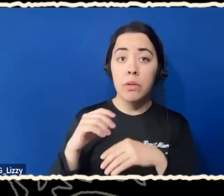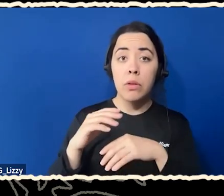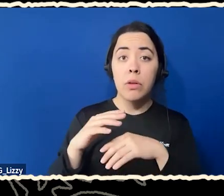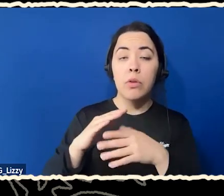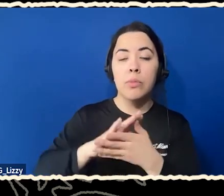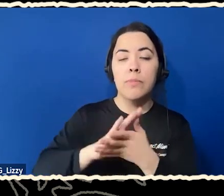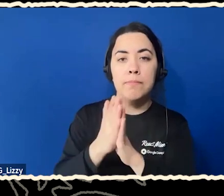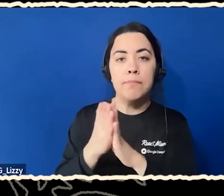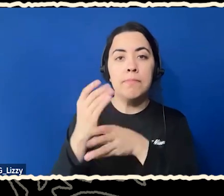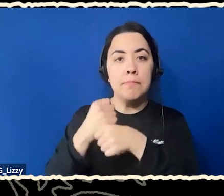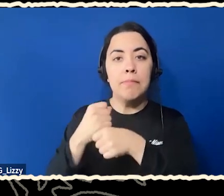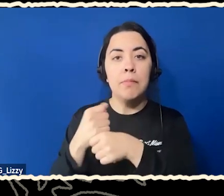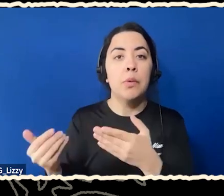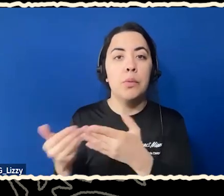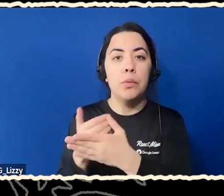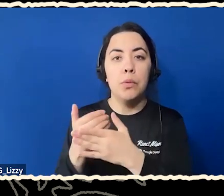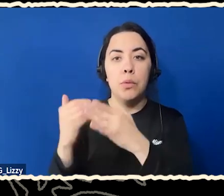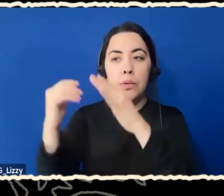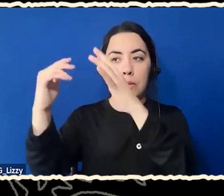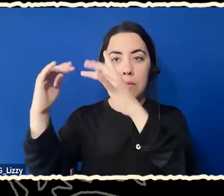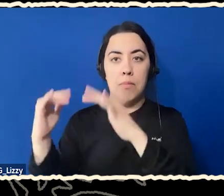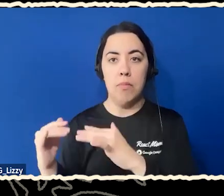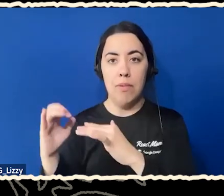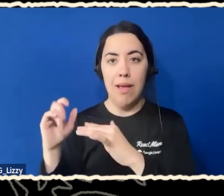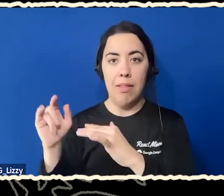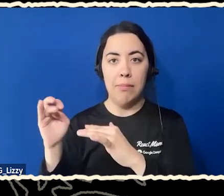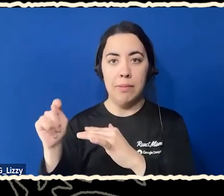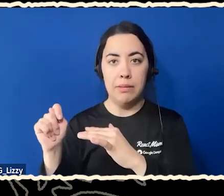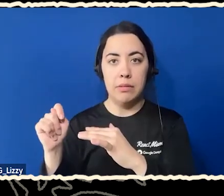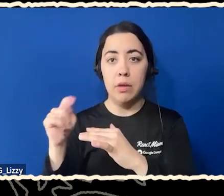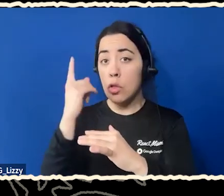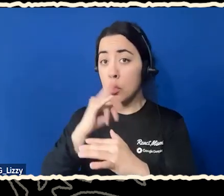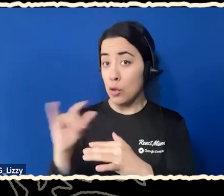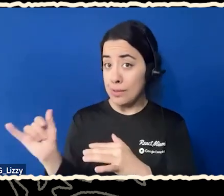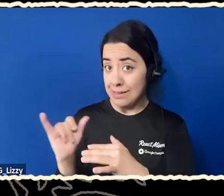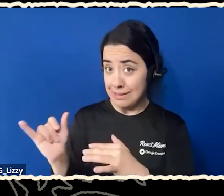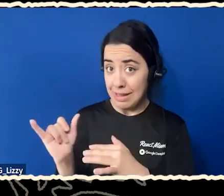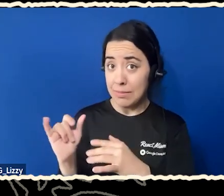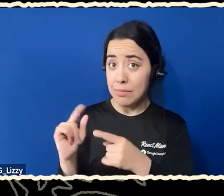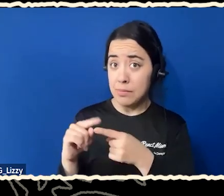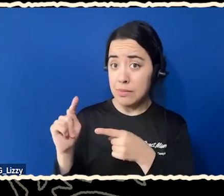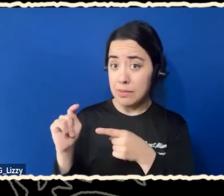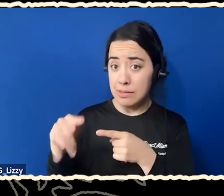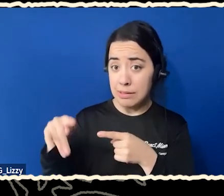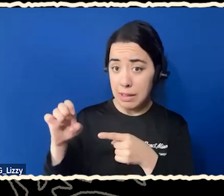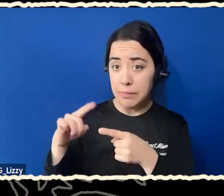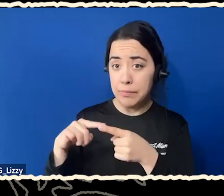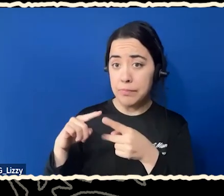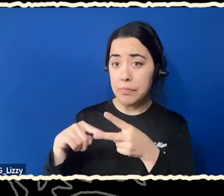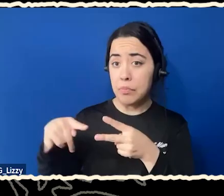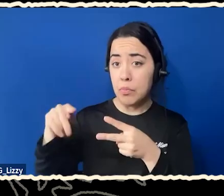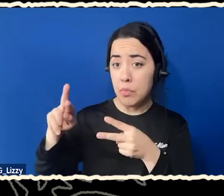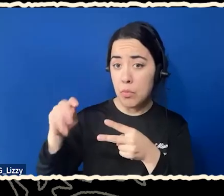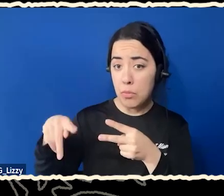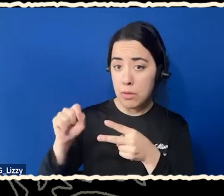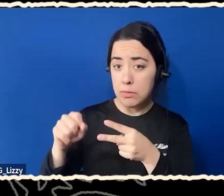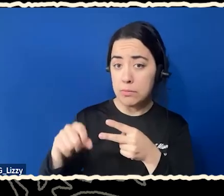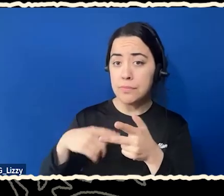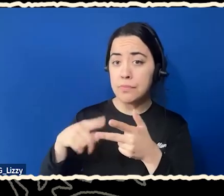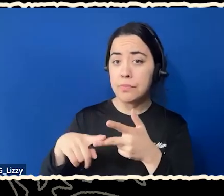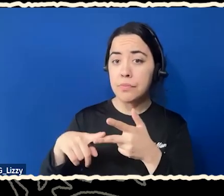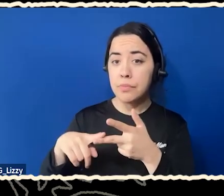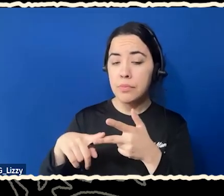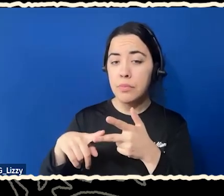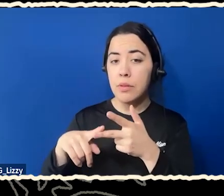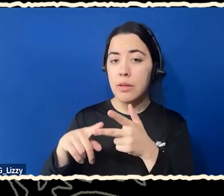that into an object that looks like the type, the props, and the children. And the same is true for both your components and the host